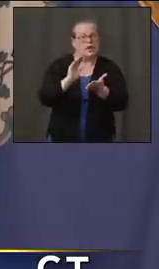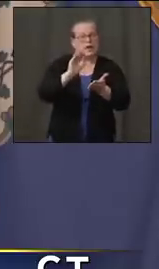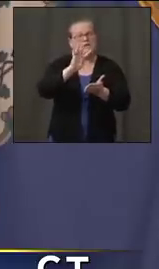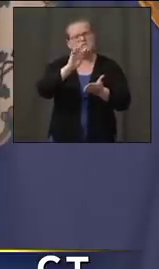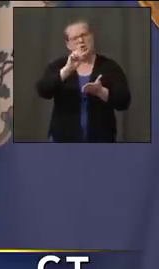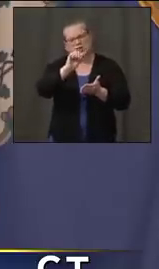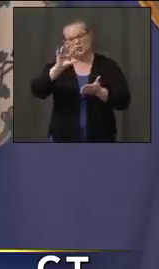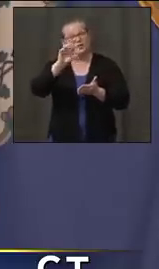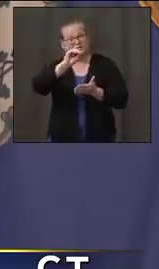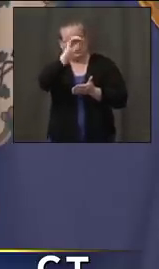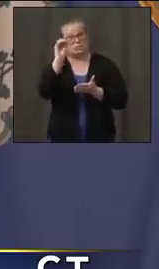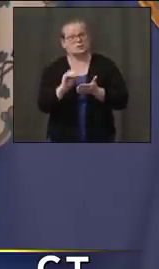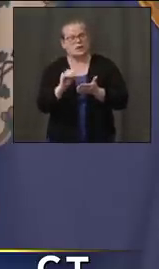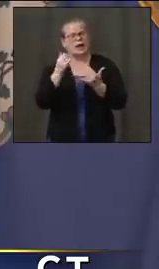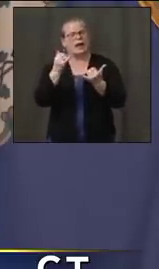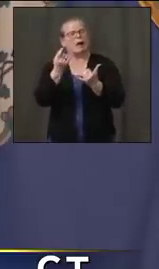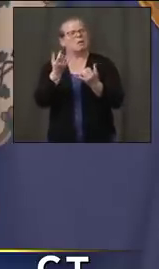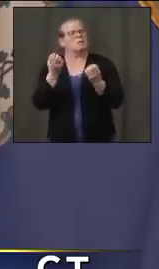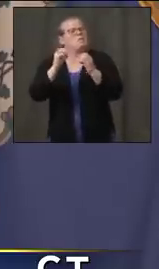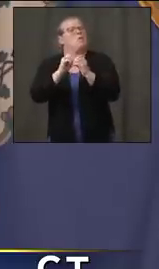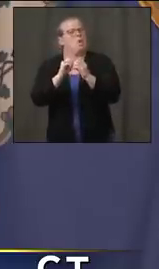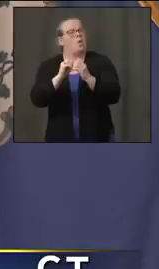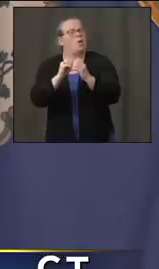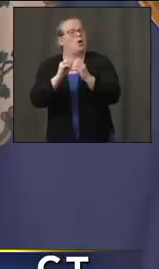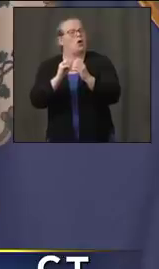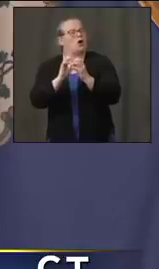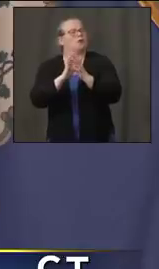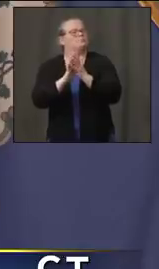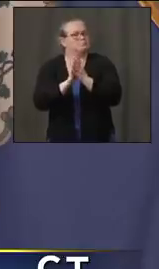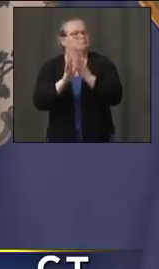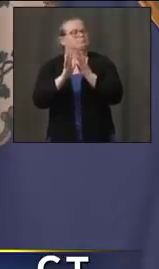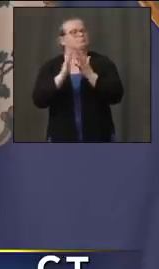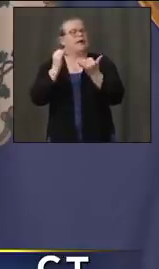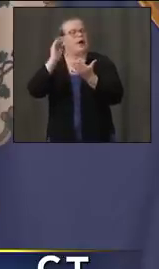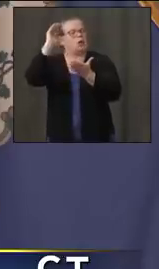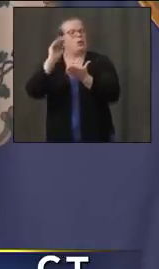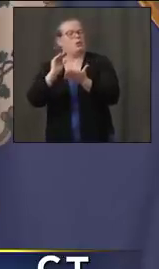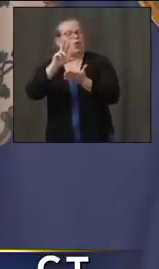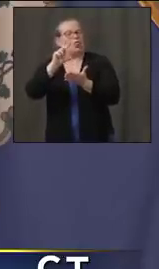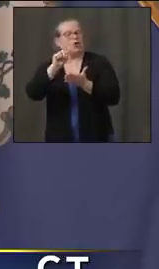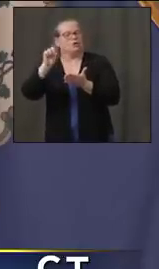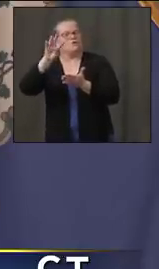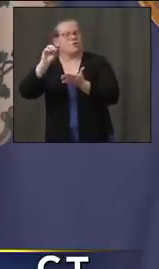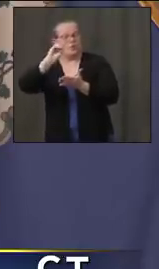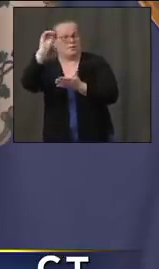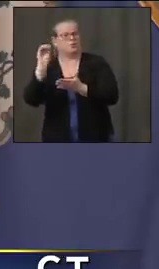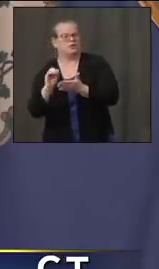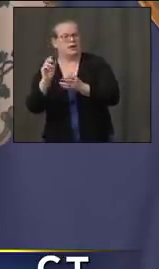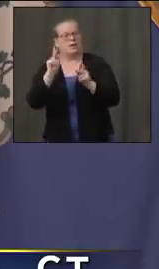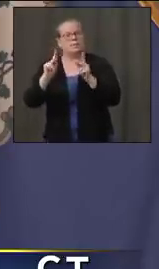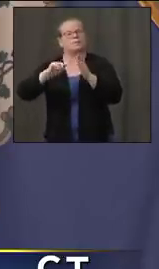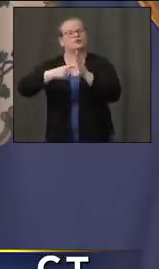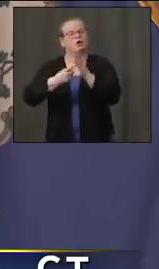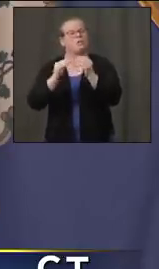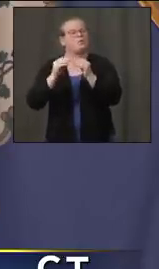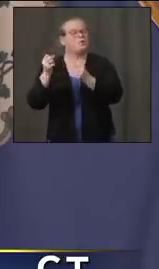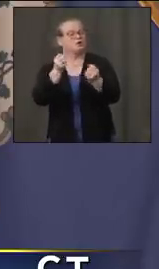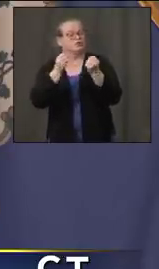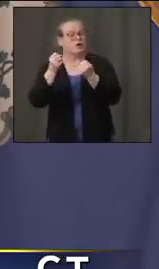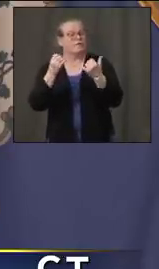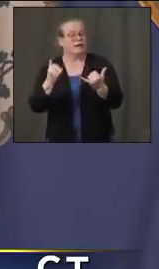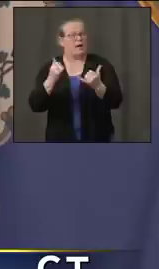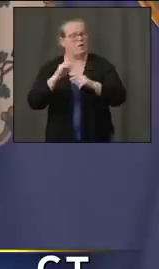down about 30 to 40% as people start getting into their cars again. But what's more disturbing is there's some